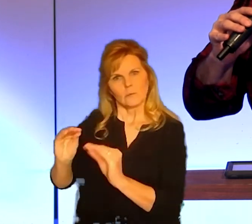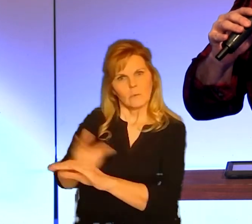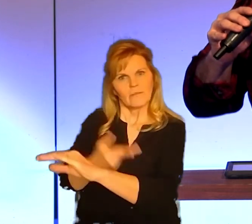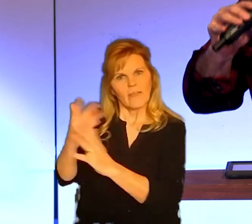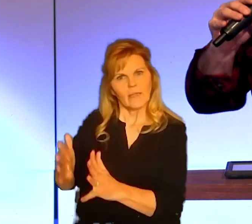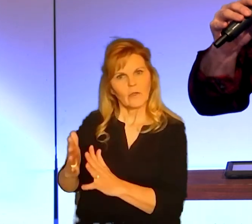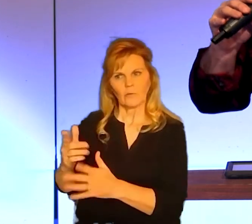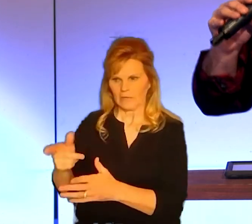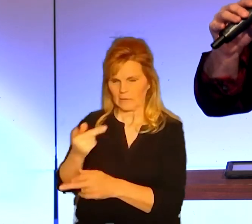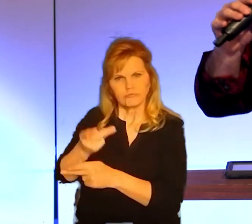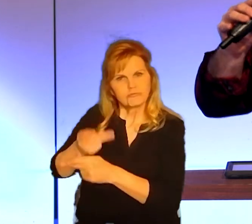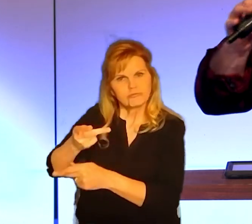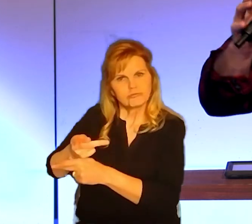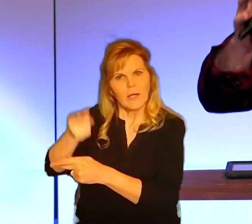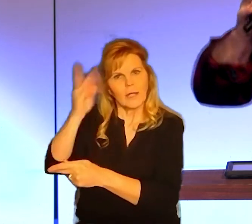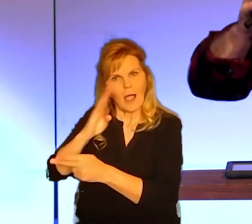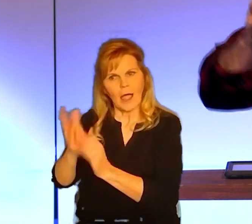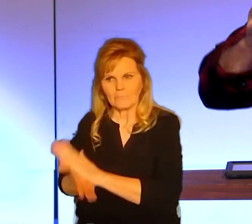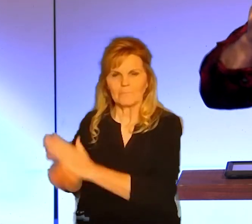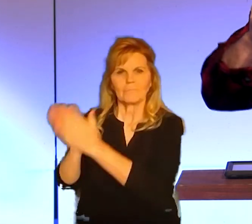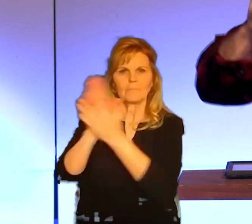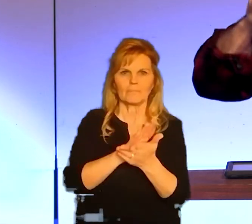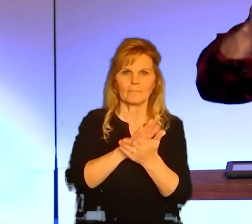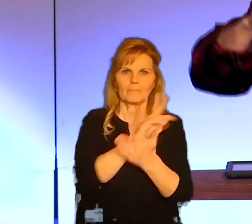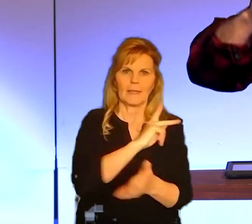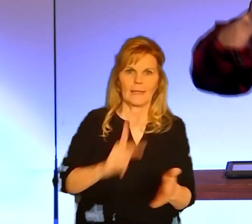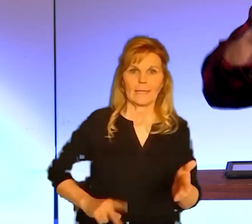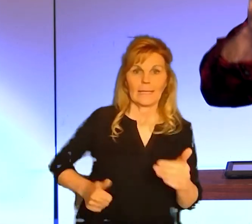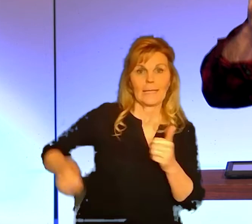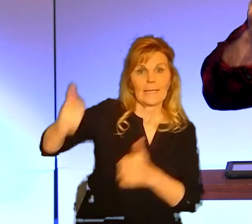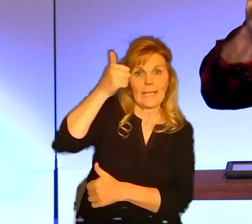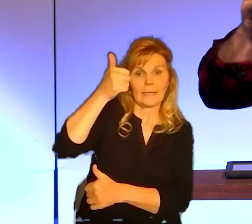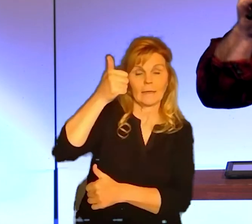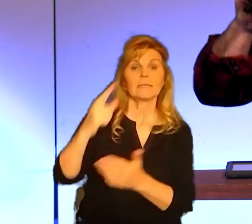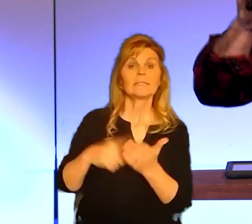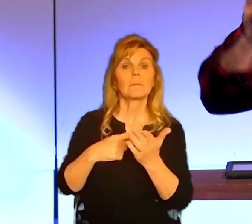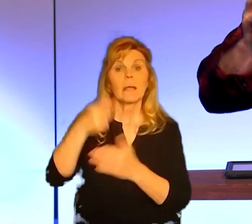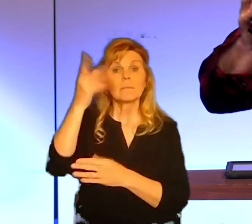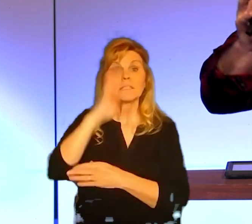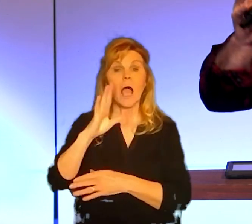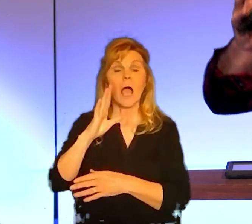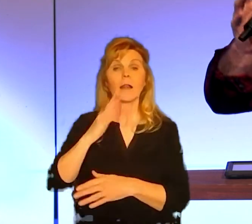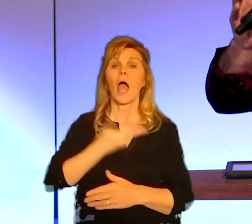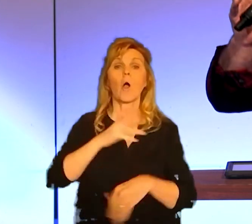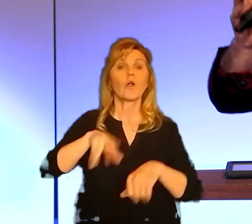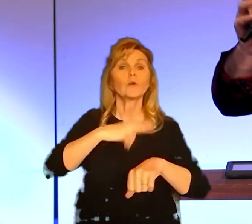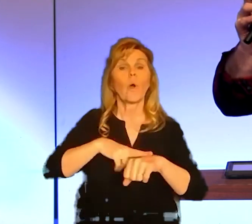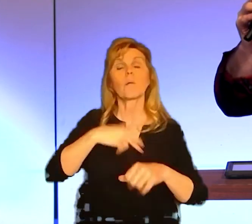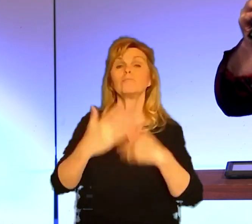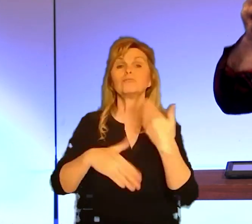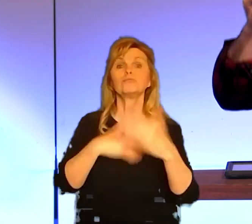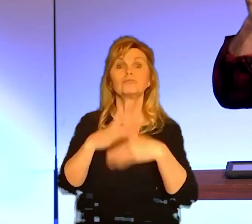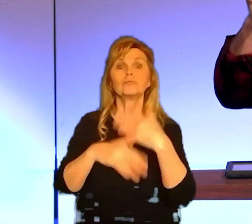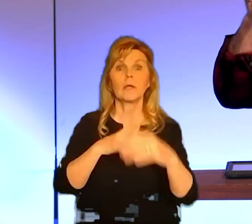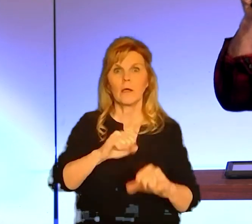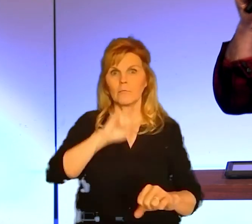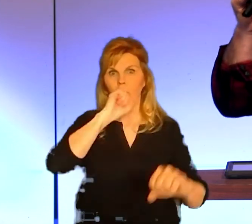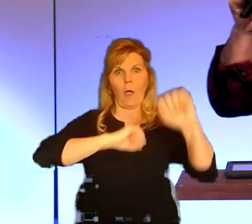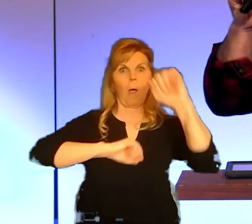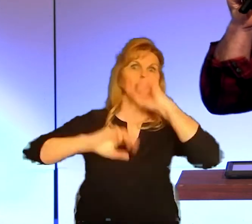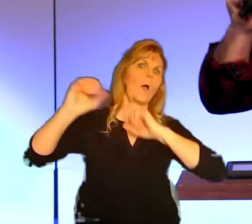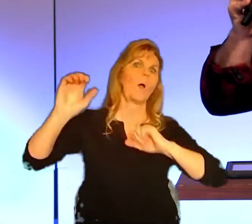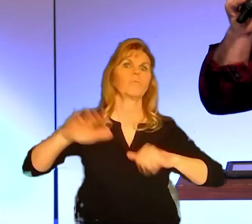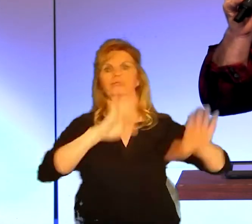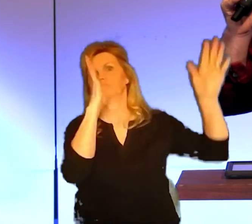king. Sometimes God puts us in a boat when we don't want to be in a boat. He interrupts our normal routine because he has something in